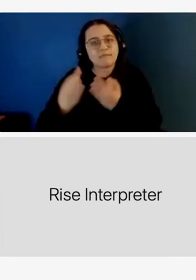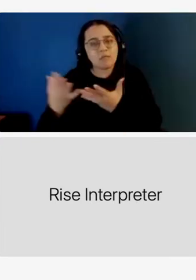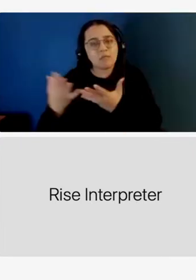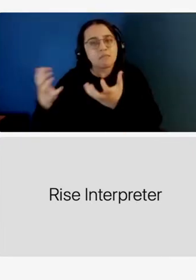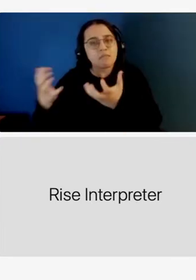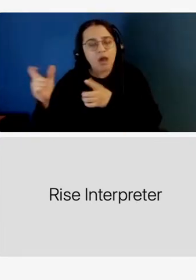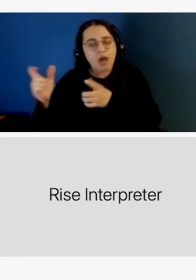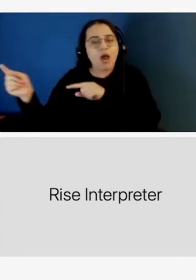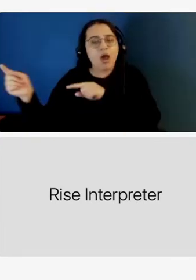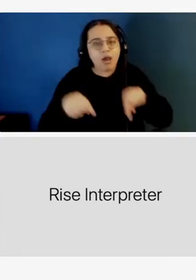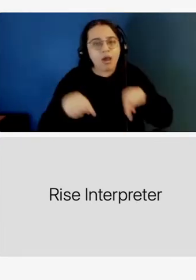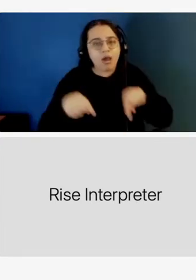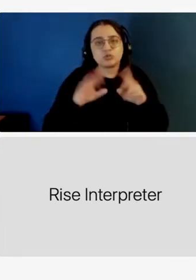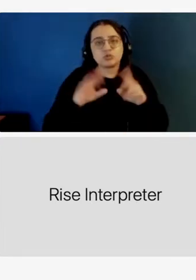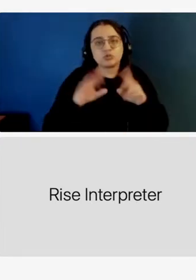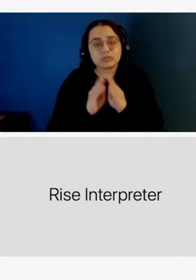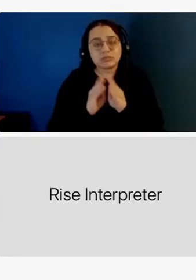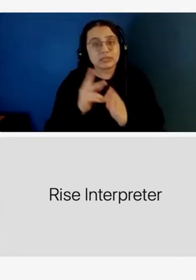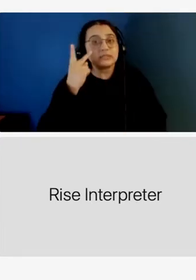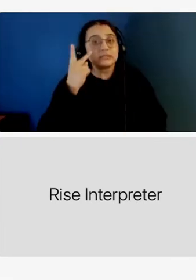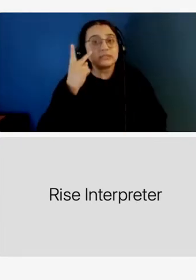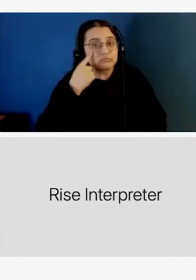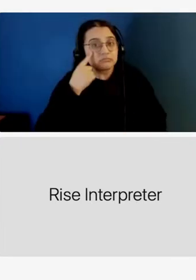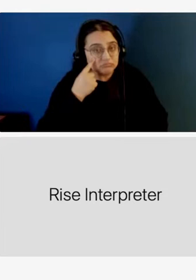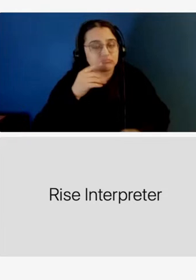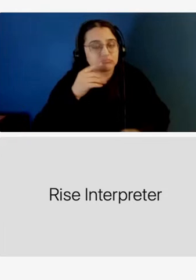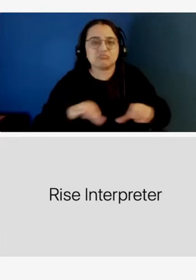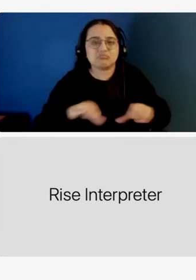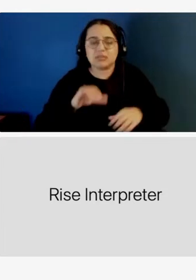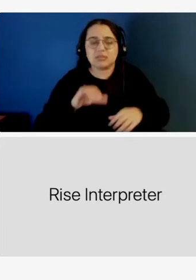see it being done. So